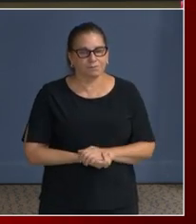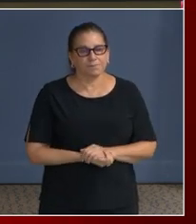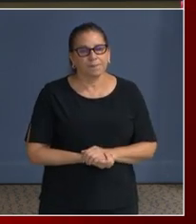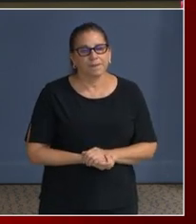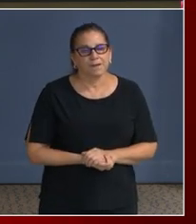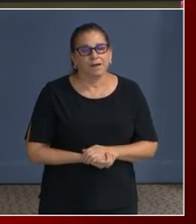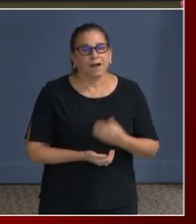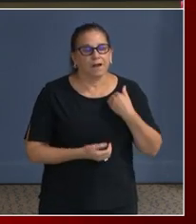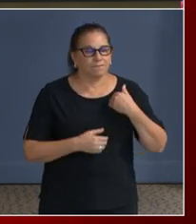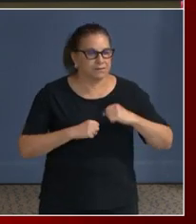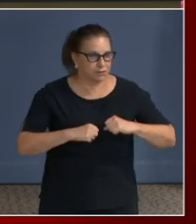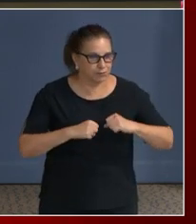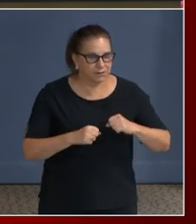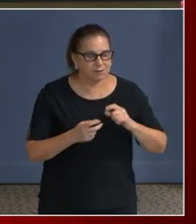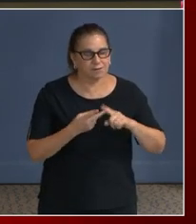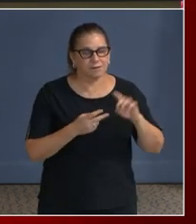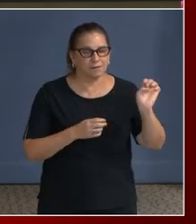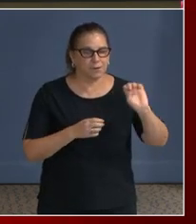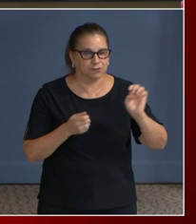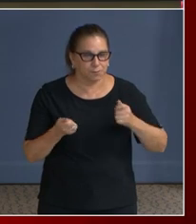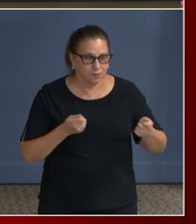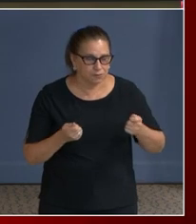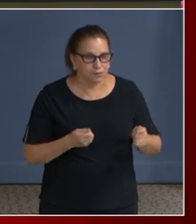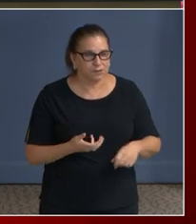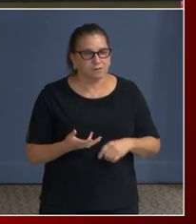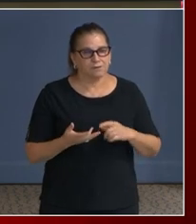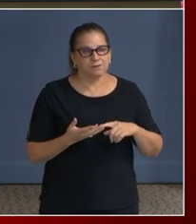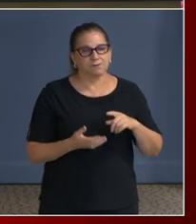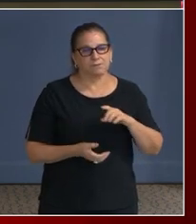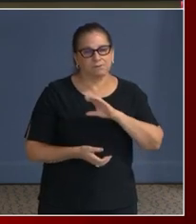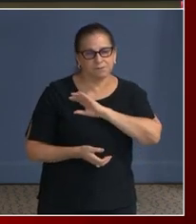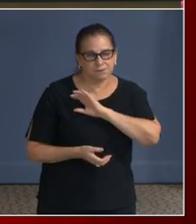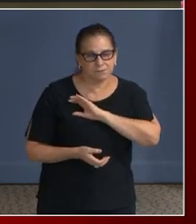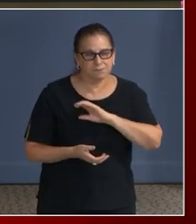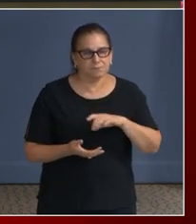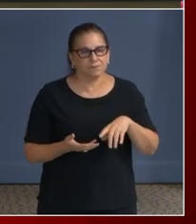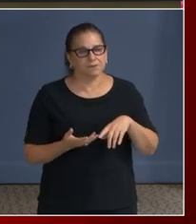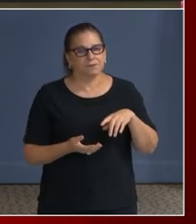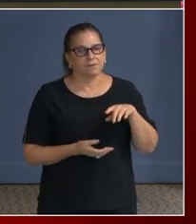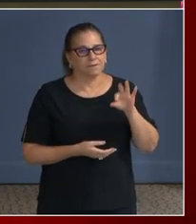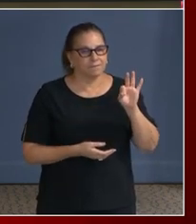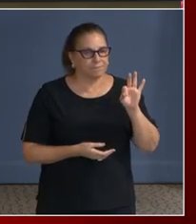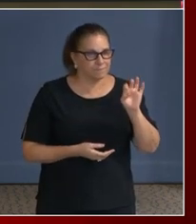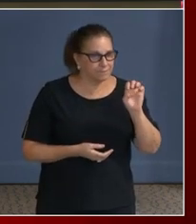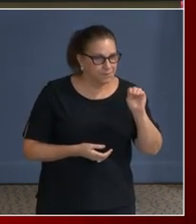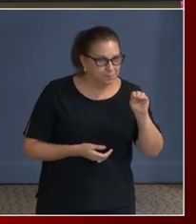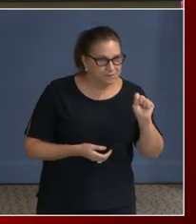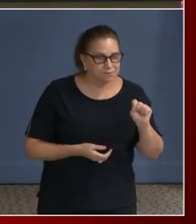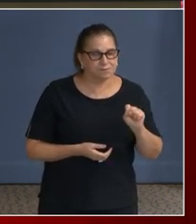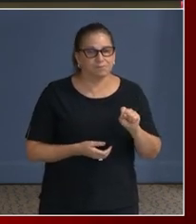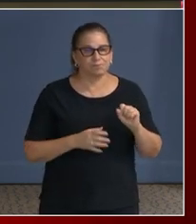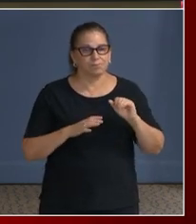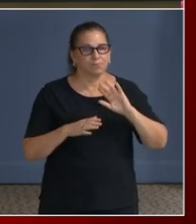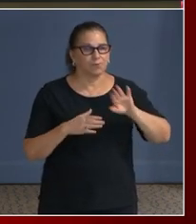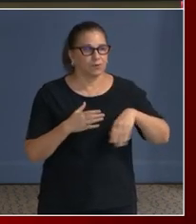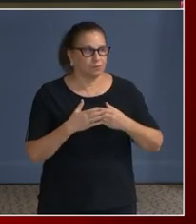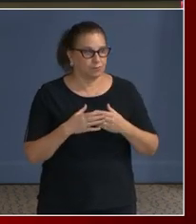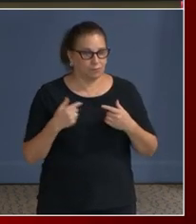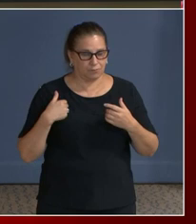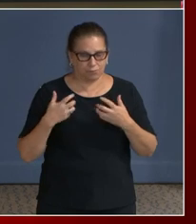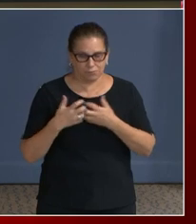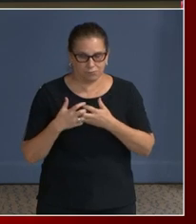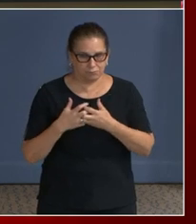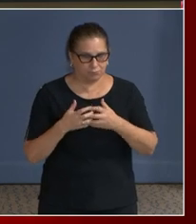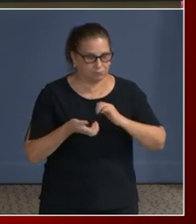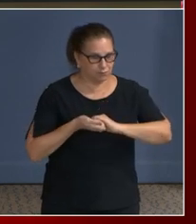Management, MPD, FEMS have been in touch with the organizers of both events over the last week, as recently as late last